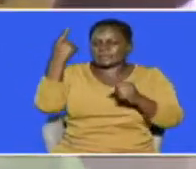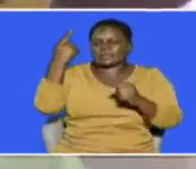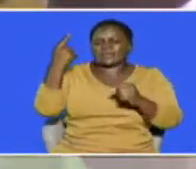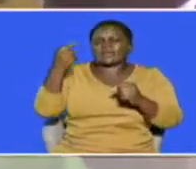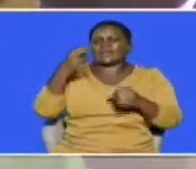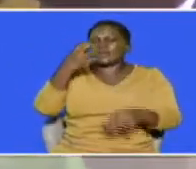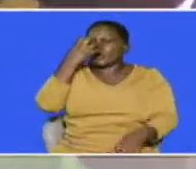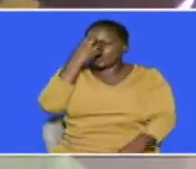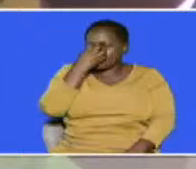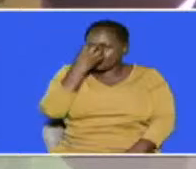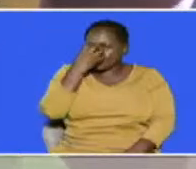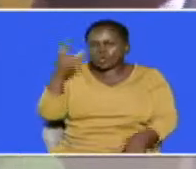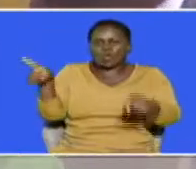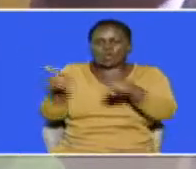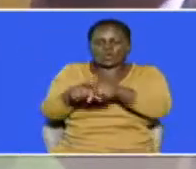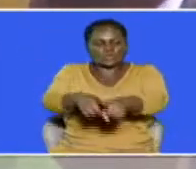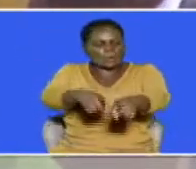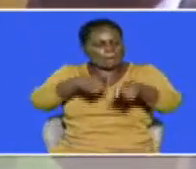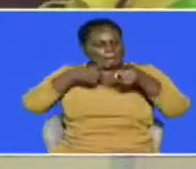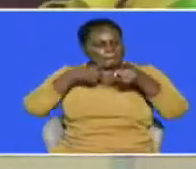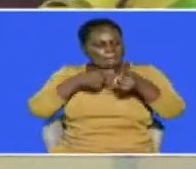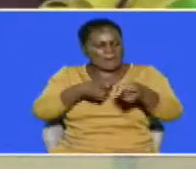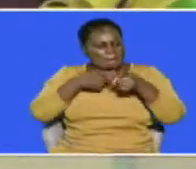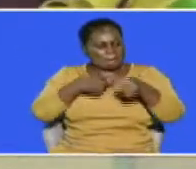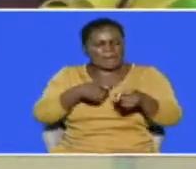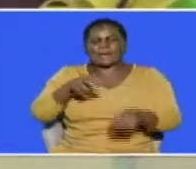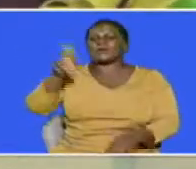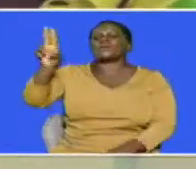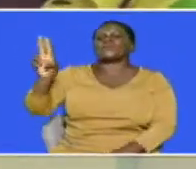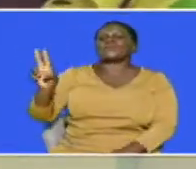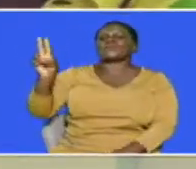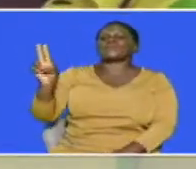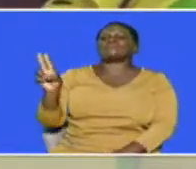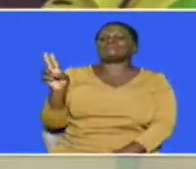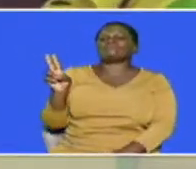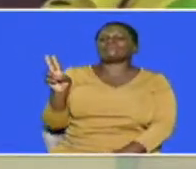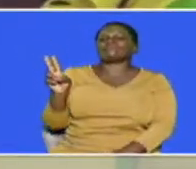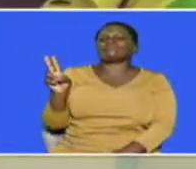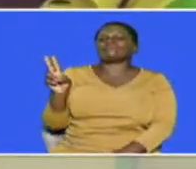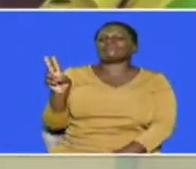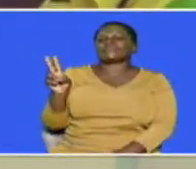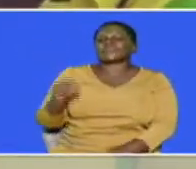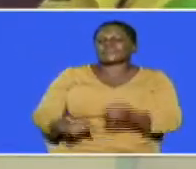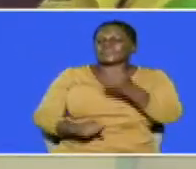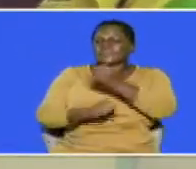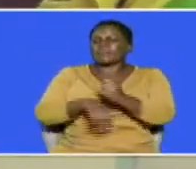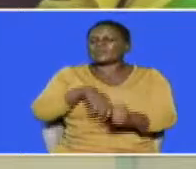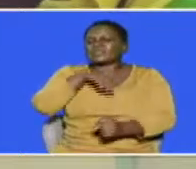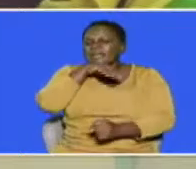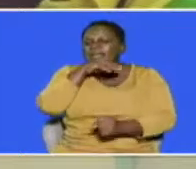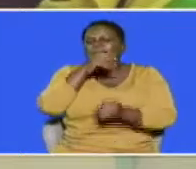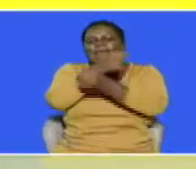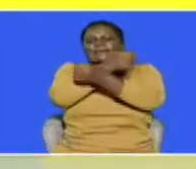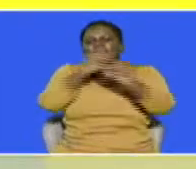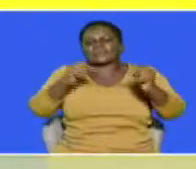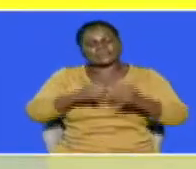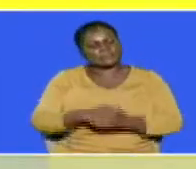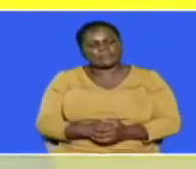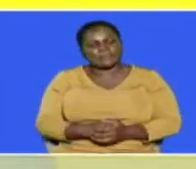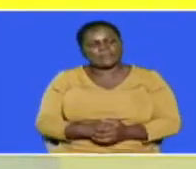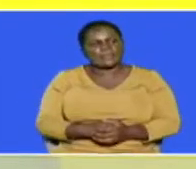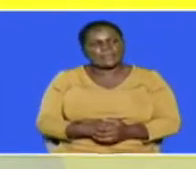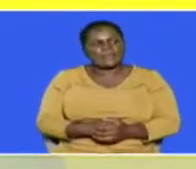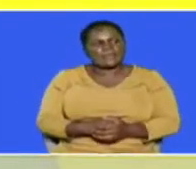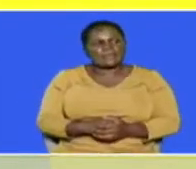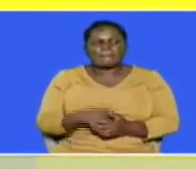President William Ruto also took the opportunity to fault his boss President Uhuru Kenyatta and his support for Raila Odinga's presidential bid. Mimi